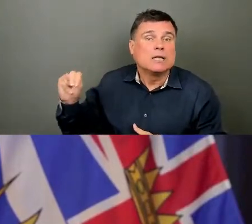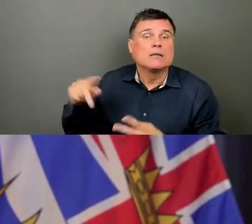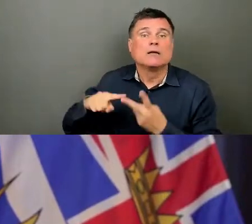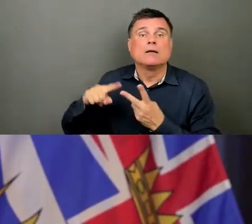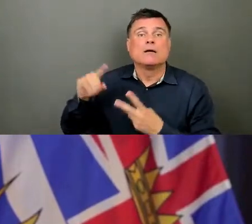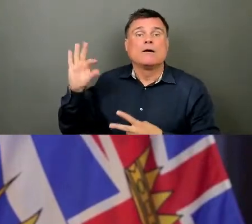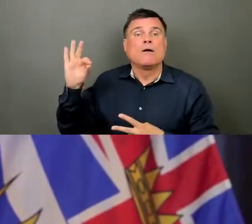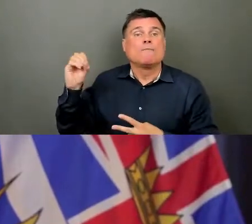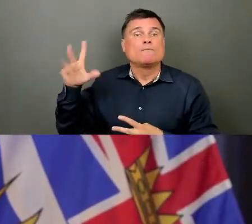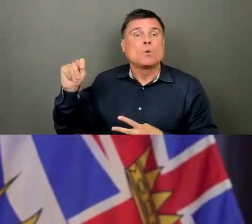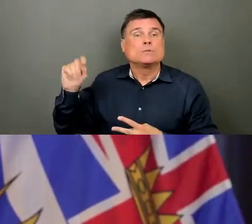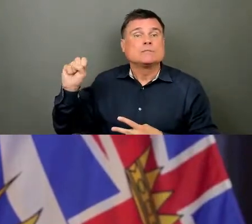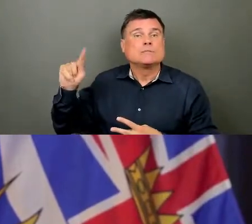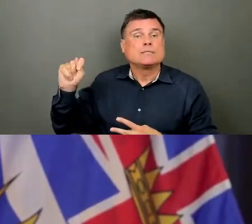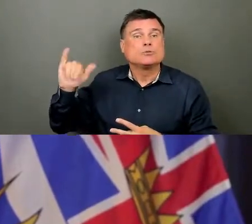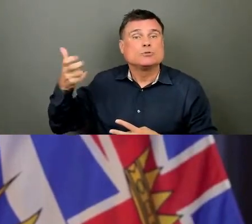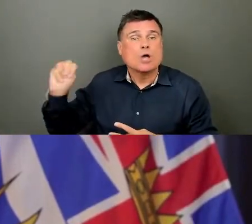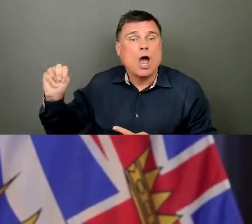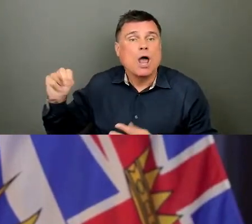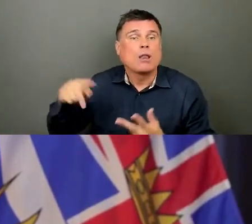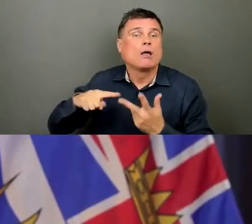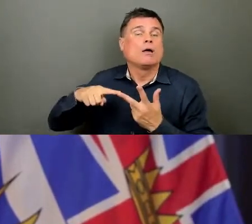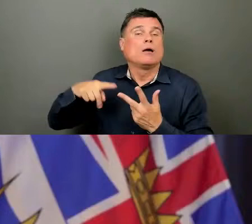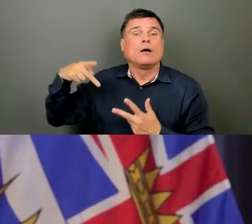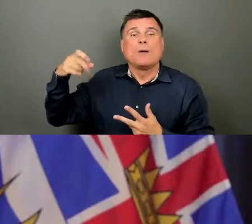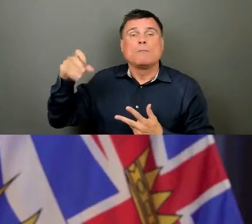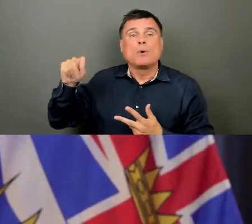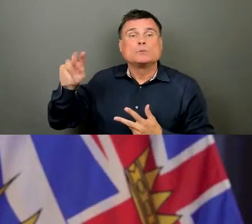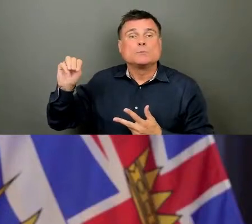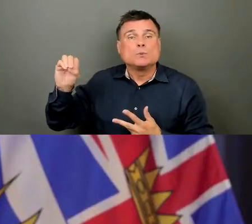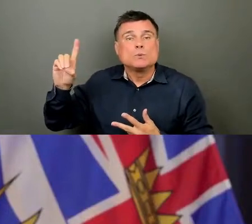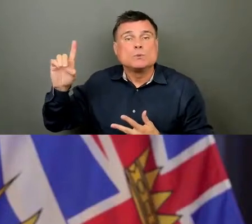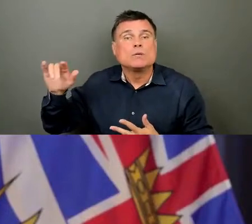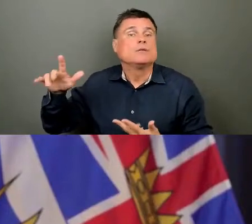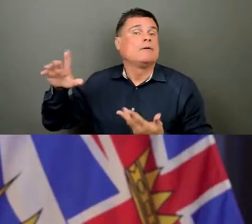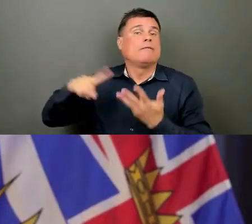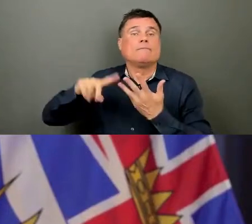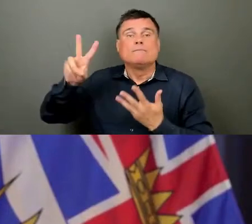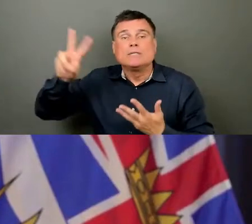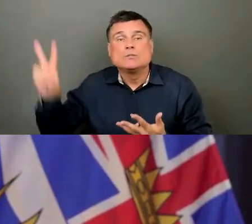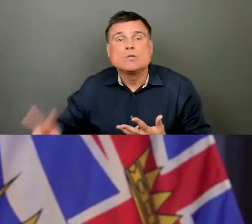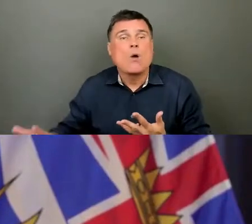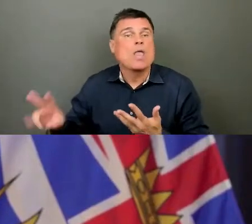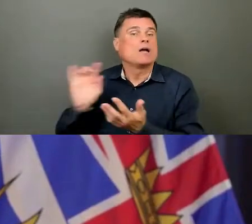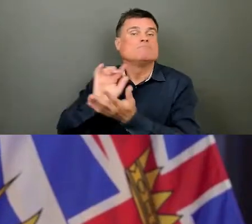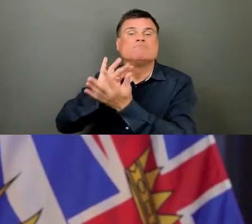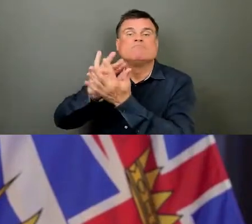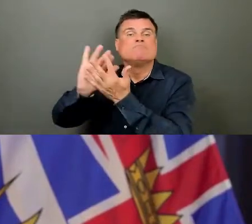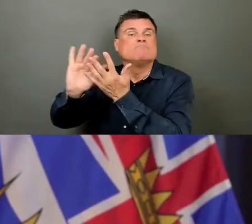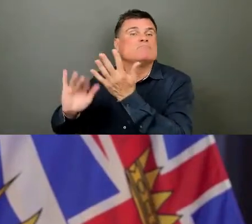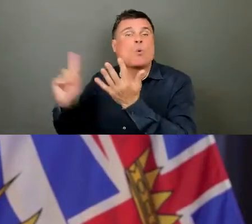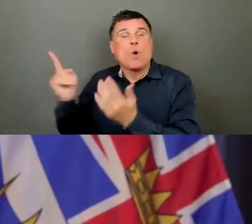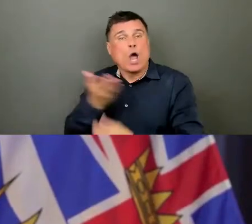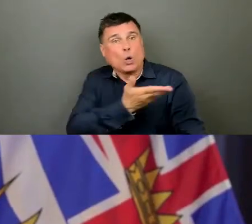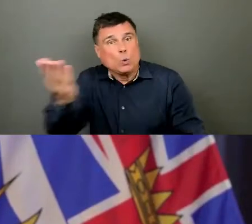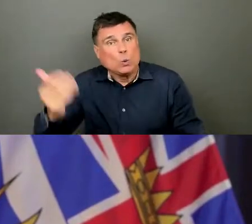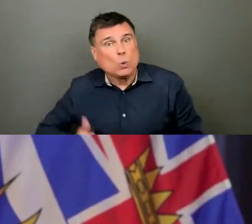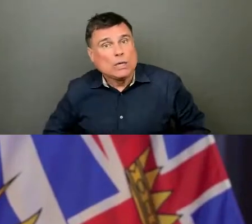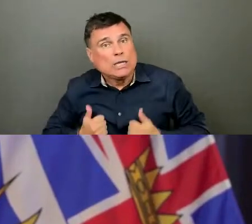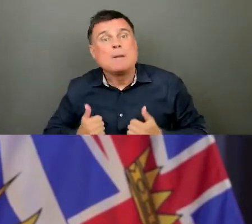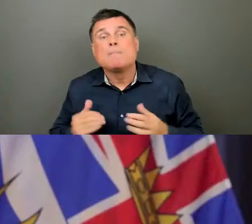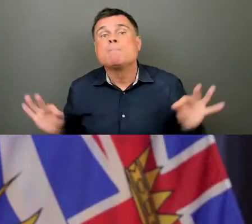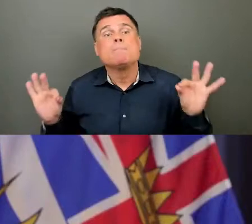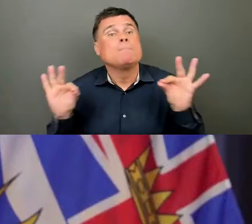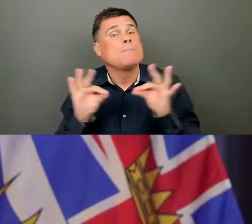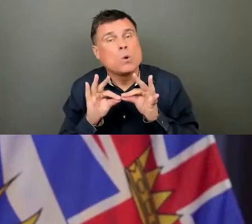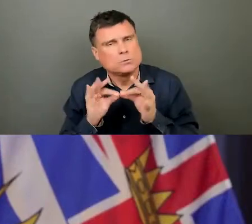BC, we have to be there and support one another in these times. And that's why we have to continue to take the measures we